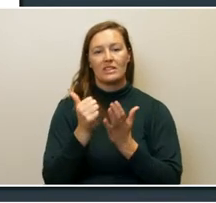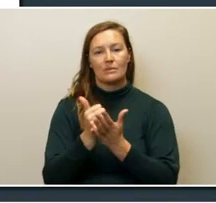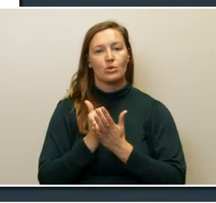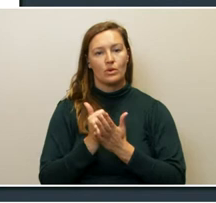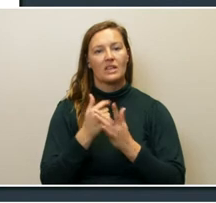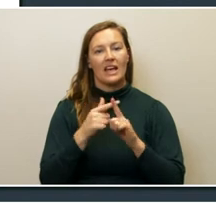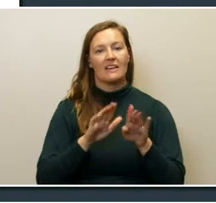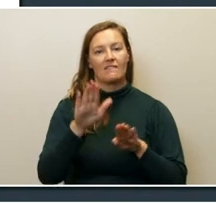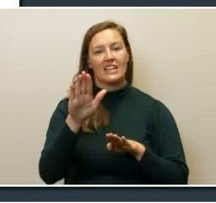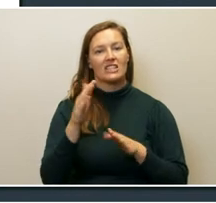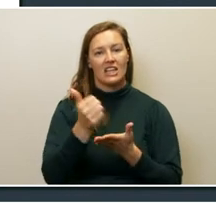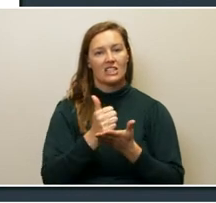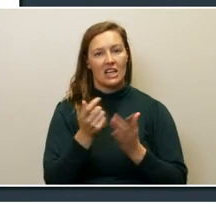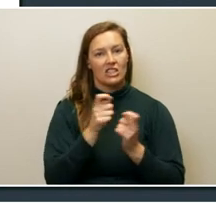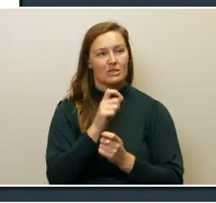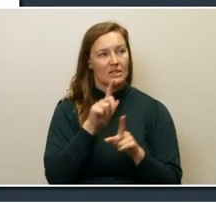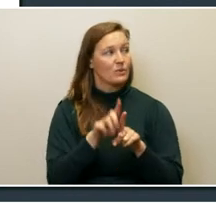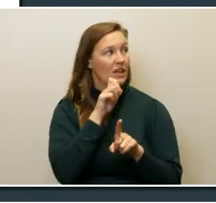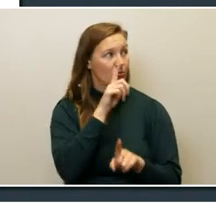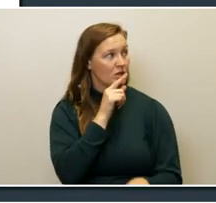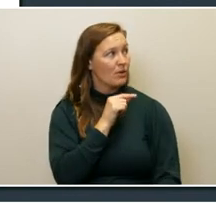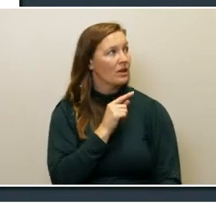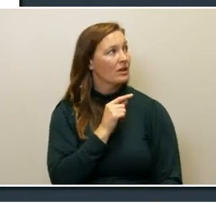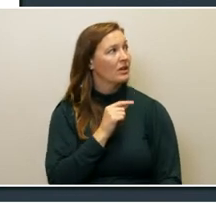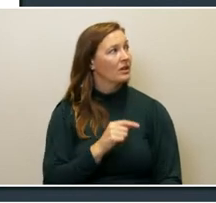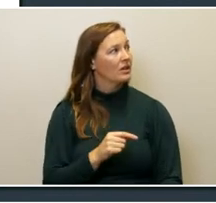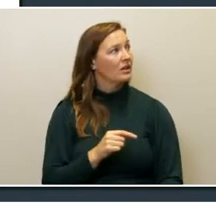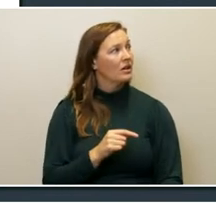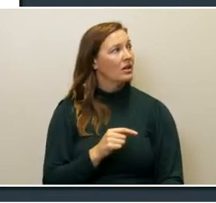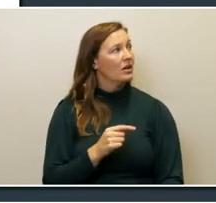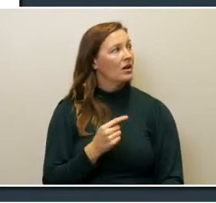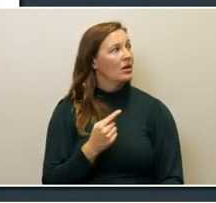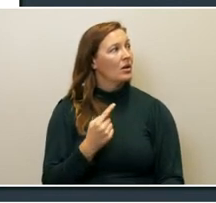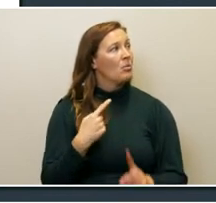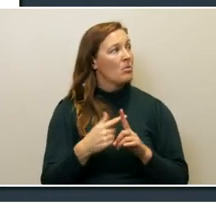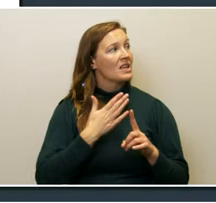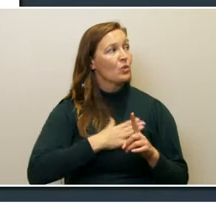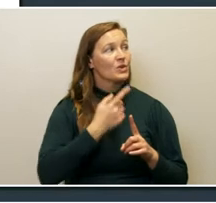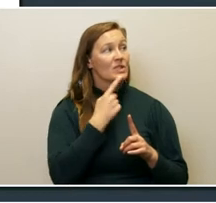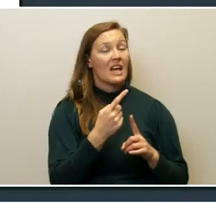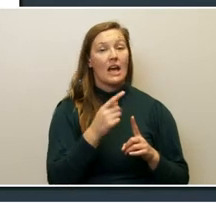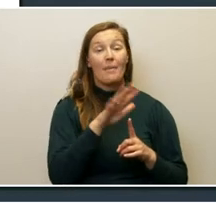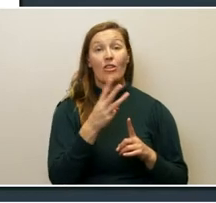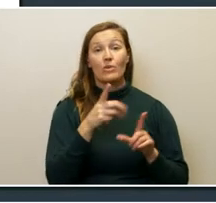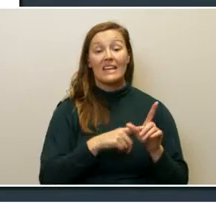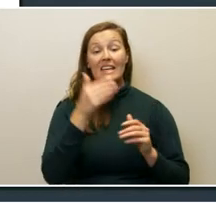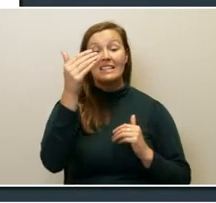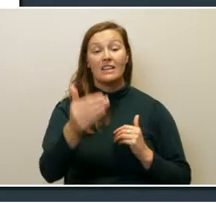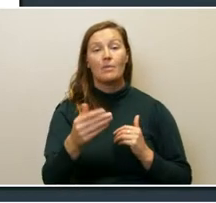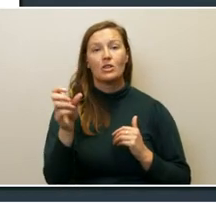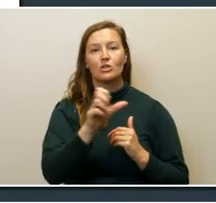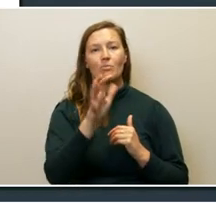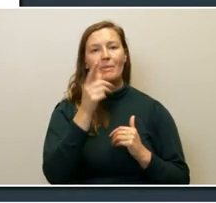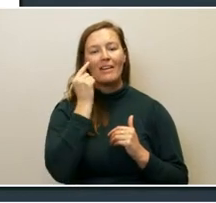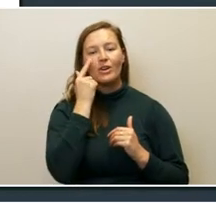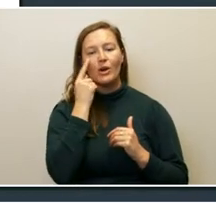and inflation adjustment if possible. We'd also like to put our hand up and say, hey, in about 3 years' time, we think you should look